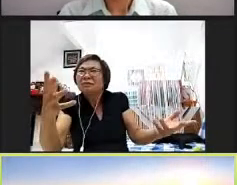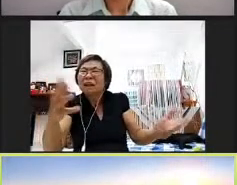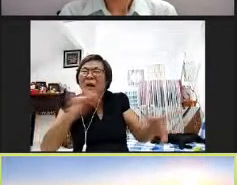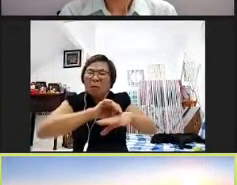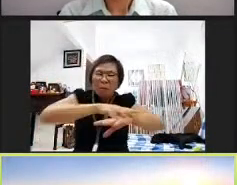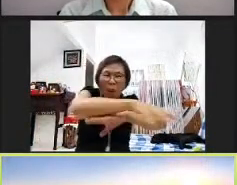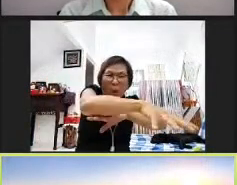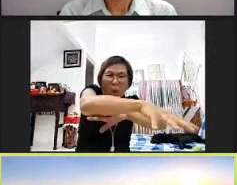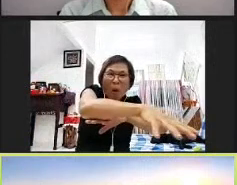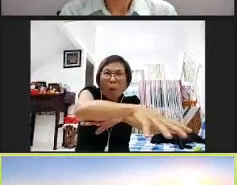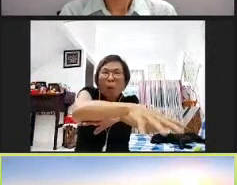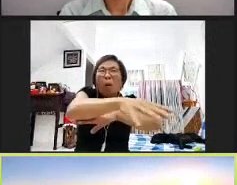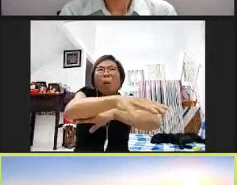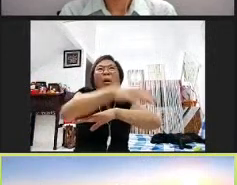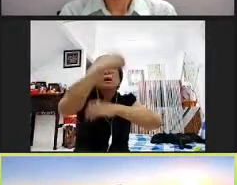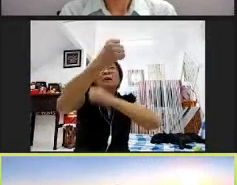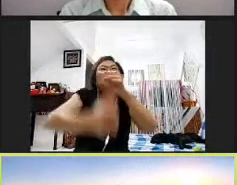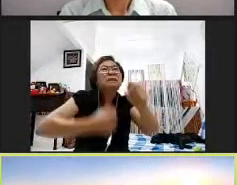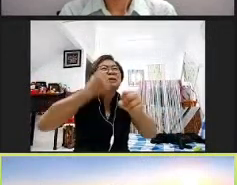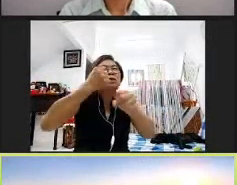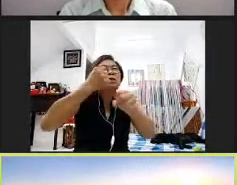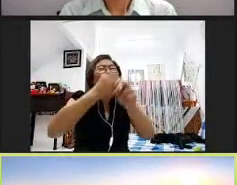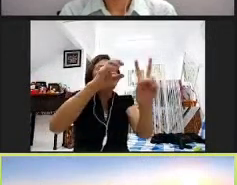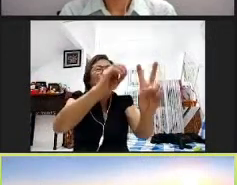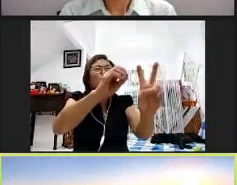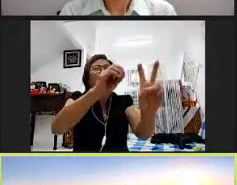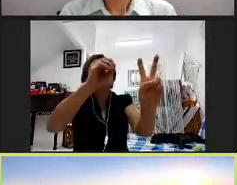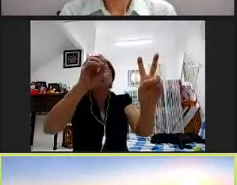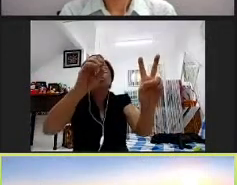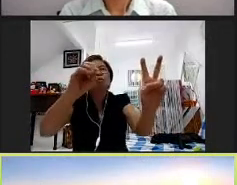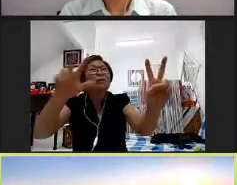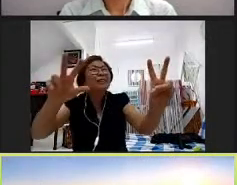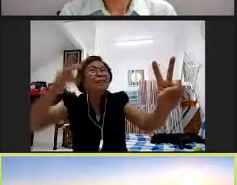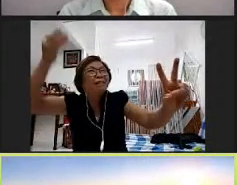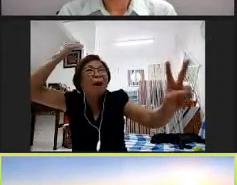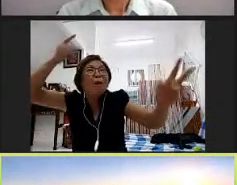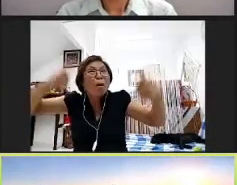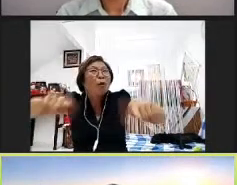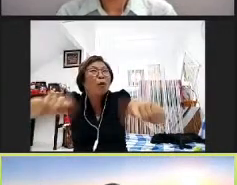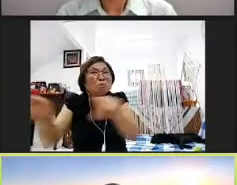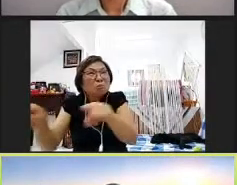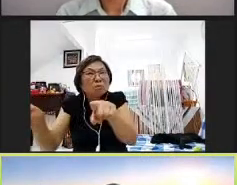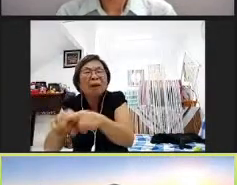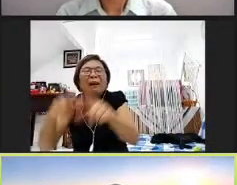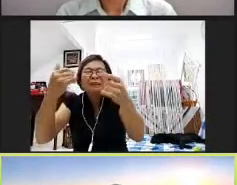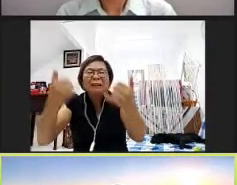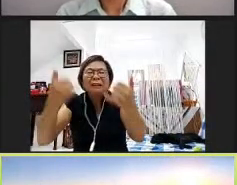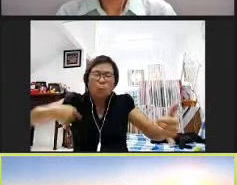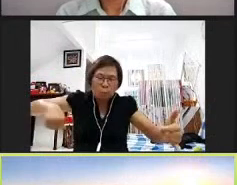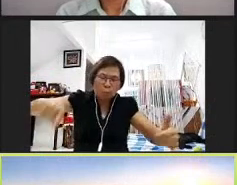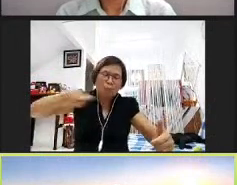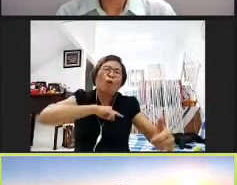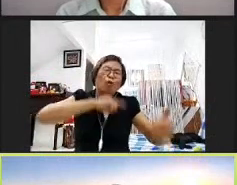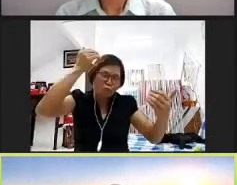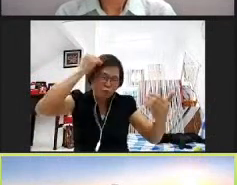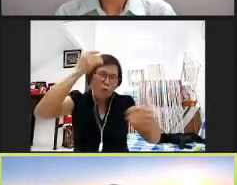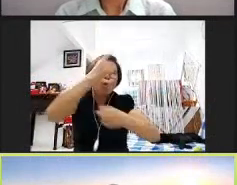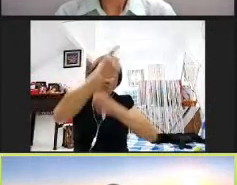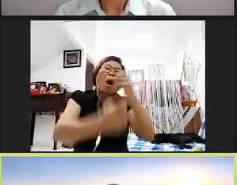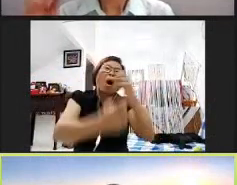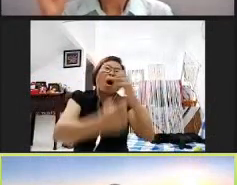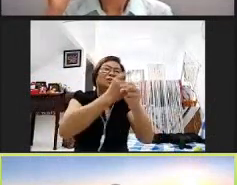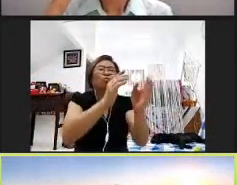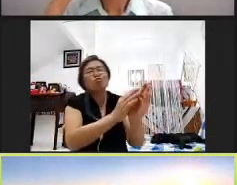infections endemic in 2003? So now we know, over a year, we have learned